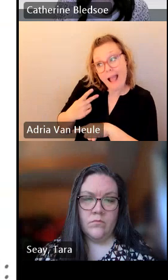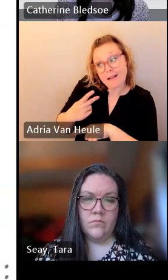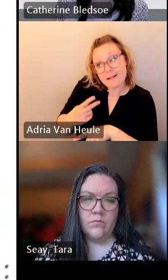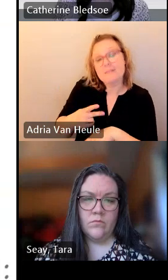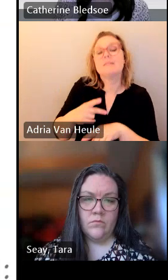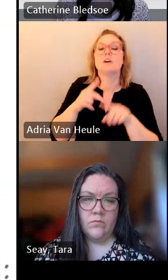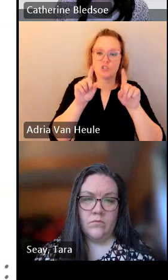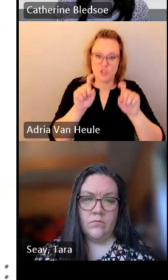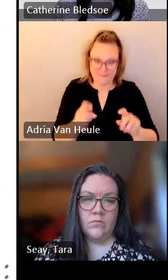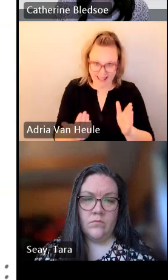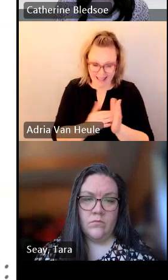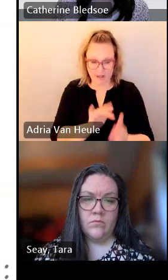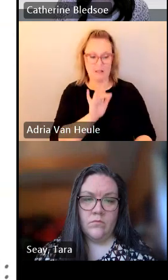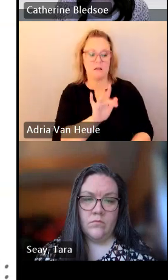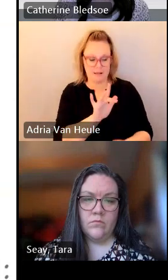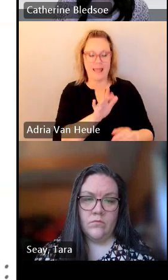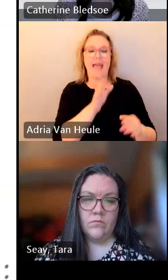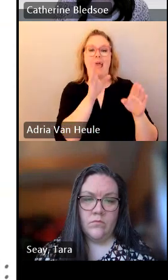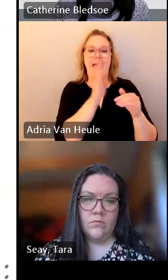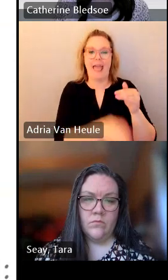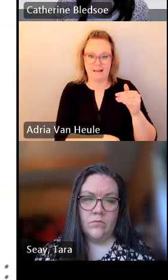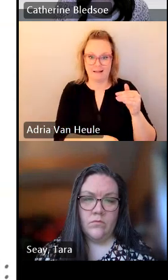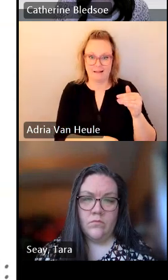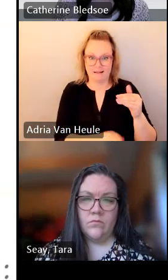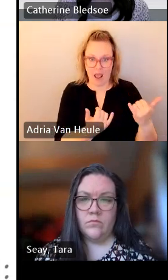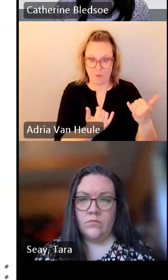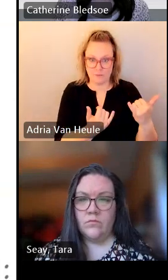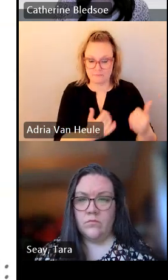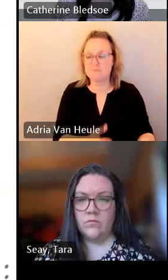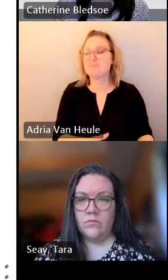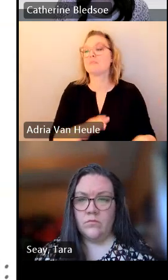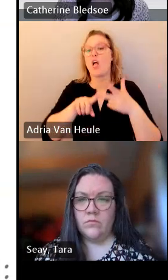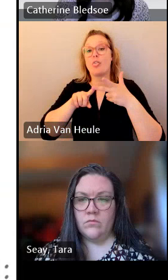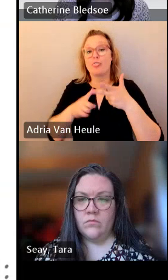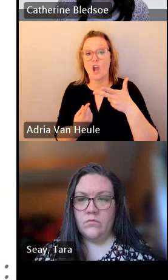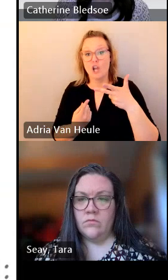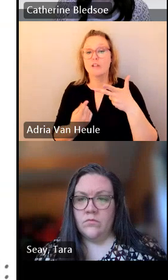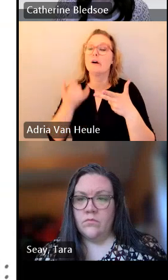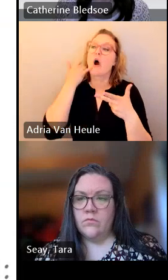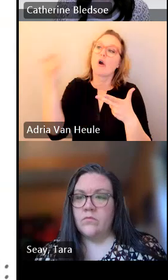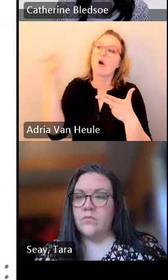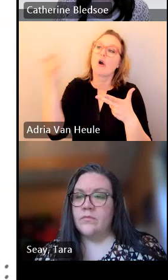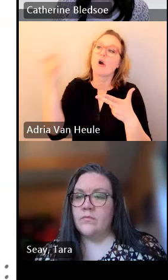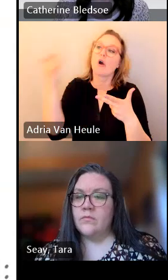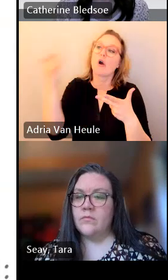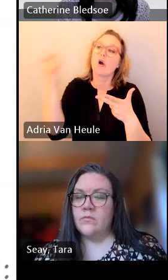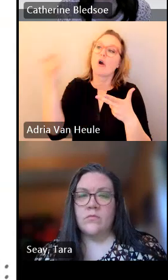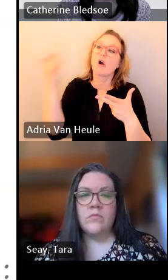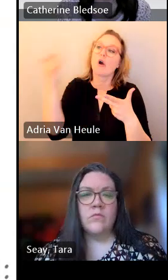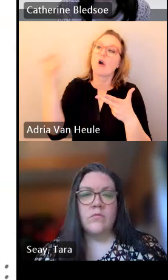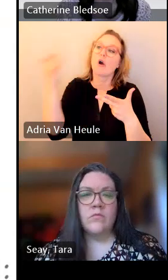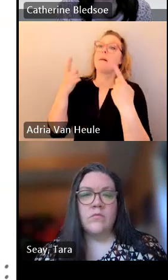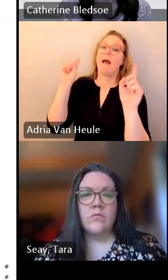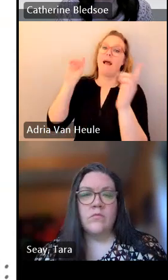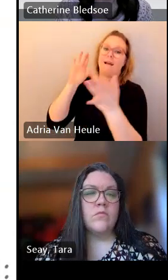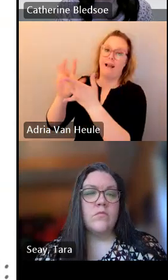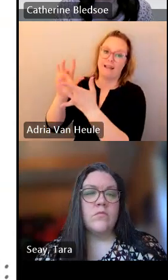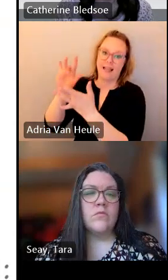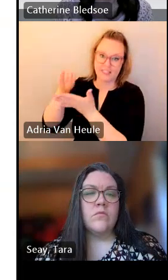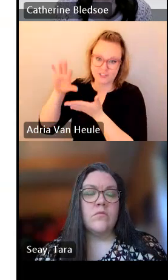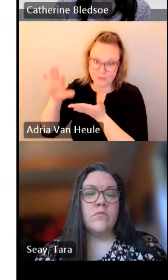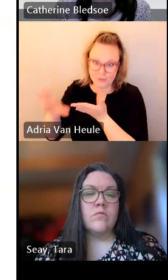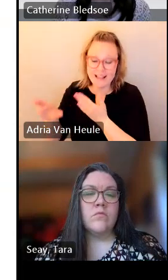again, hit end the survey now. I call a third time, maybe on the weekend, and I'm able to contact the student. So this is going